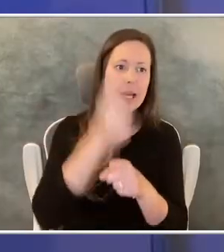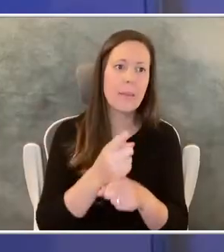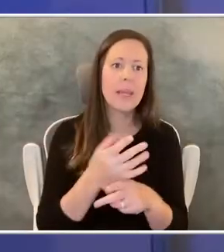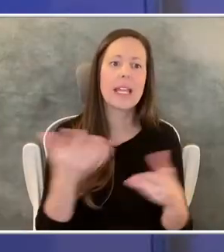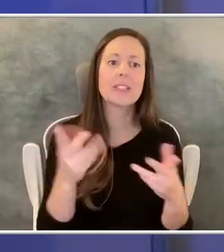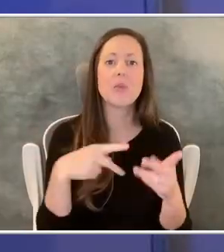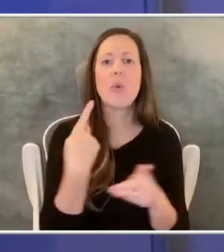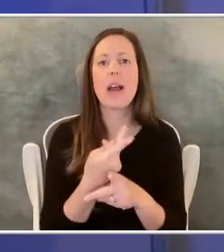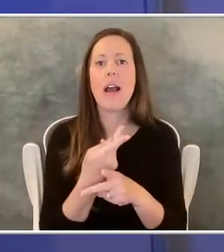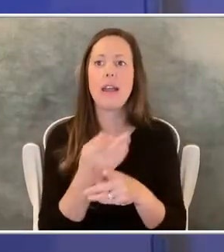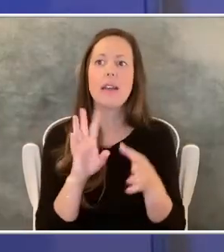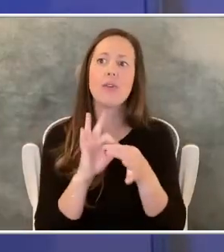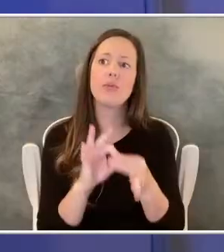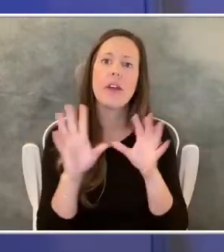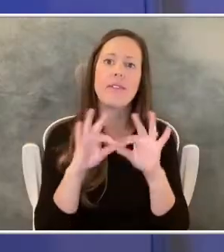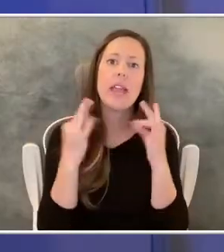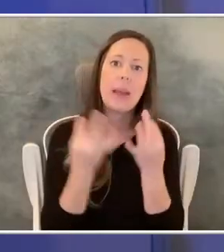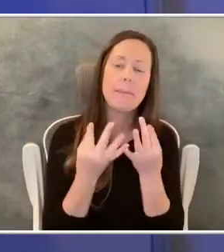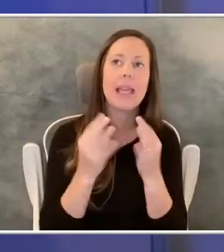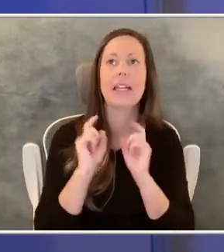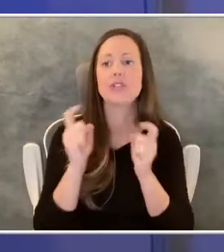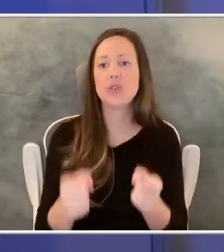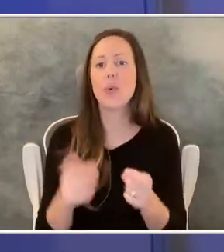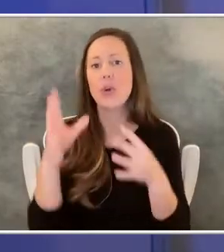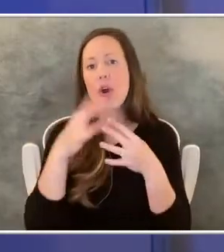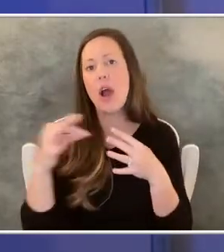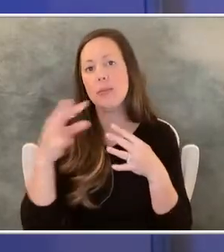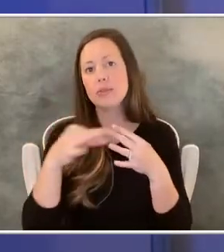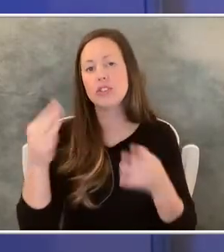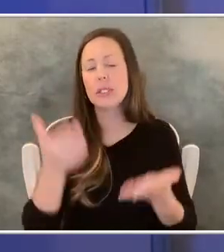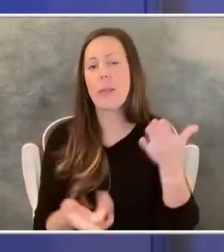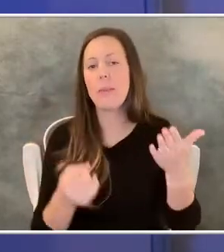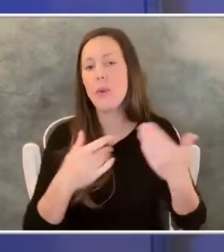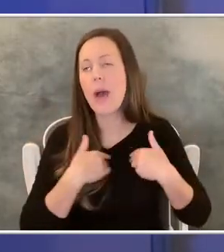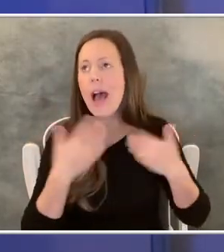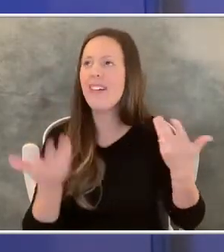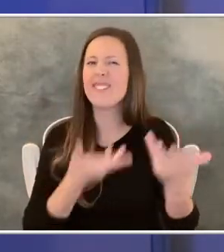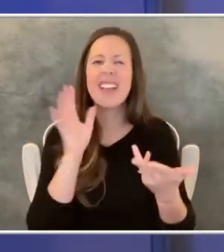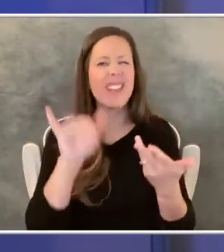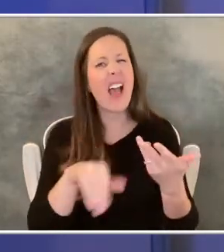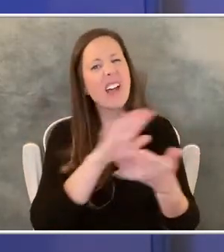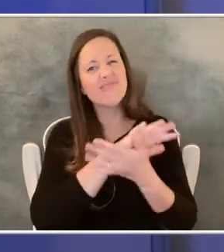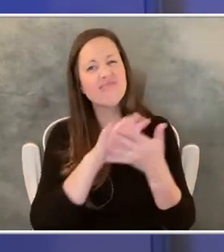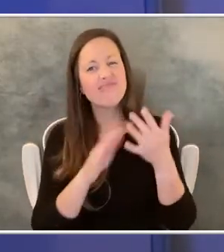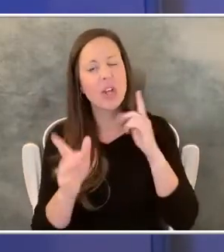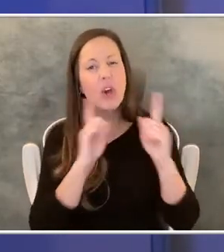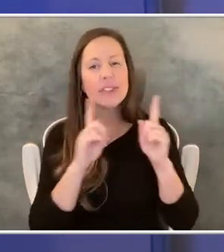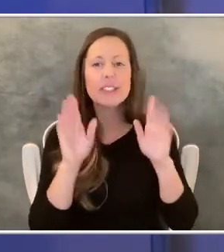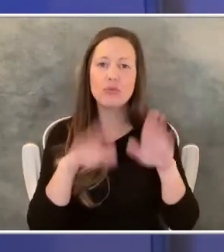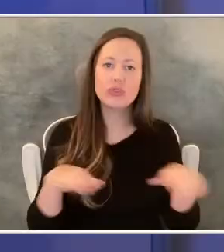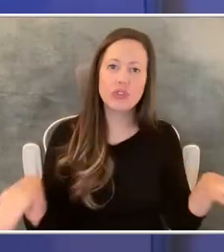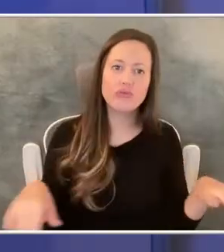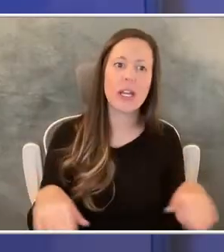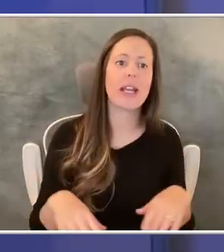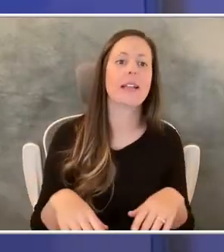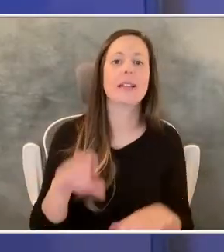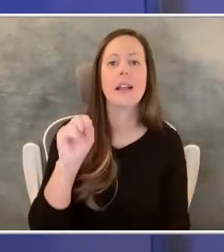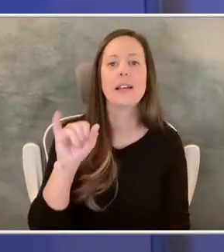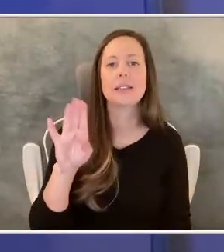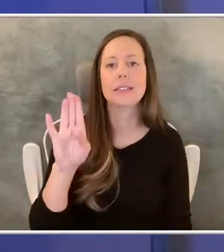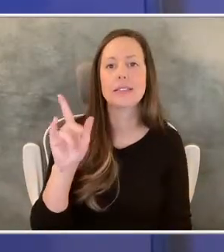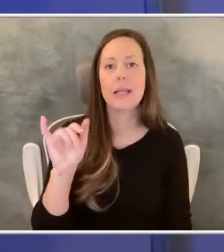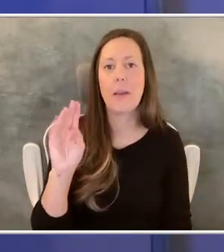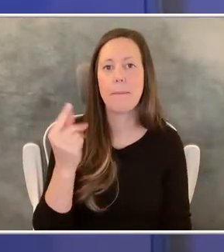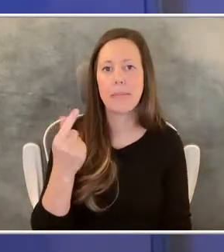related donor options do you potentially have? So we get children, siblings, if they're healthy and